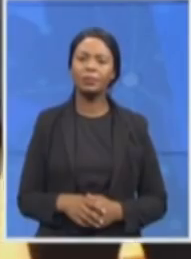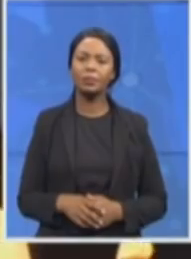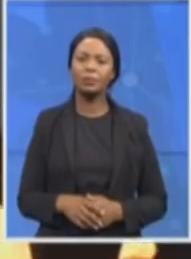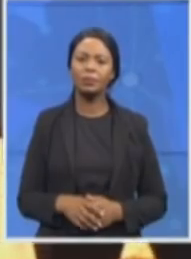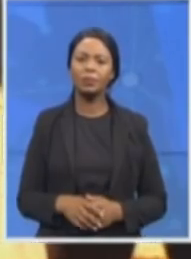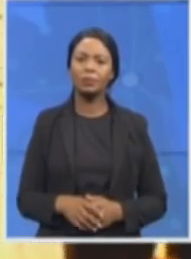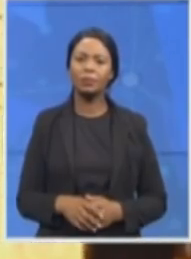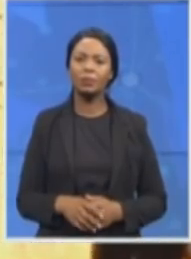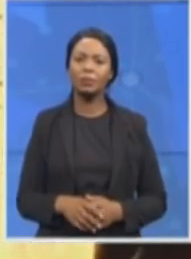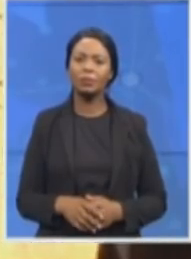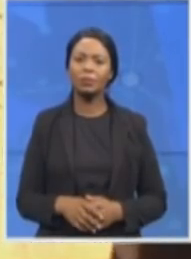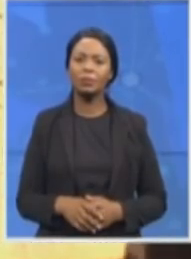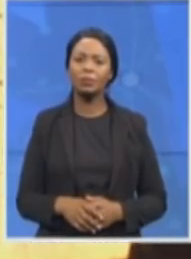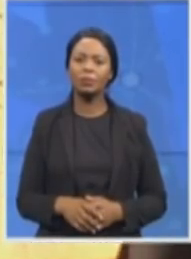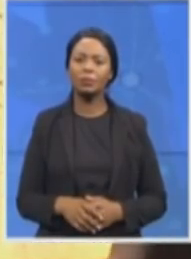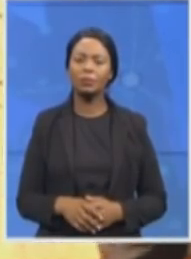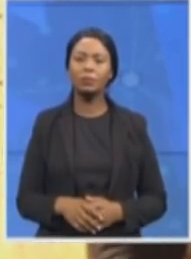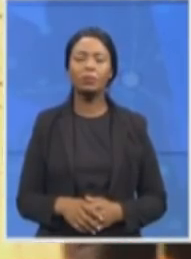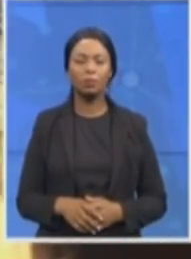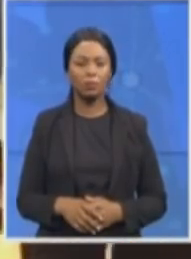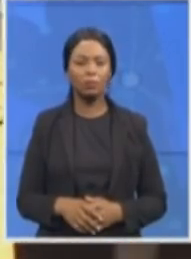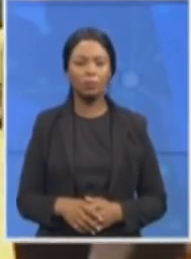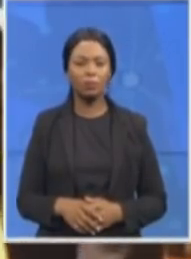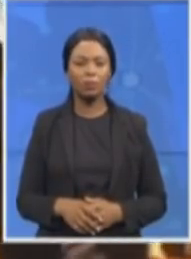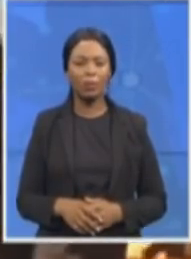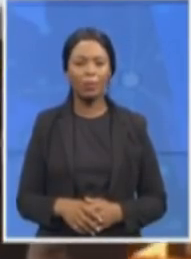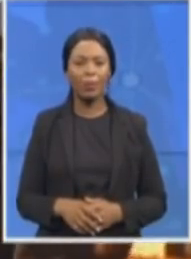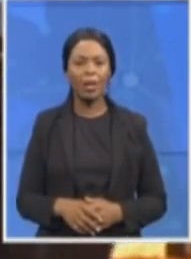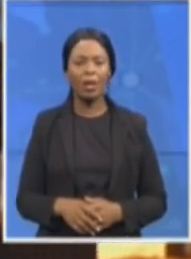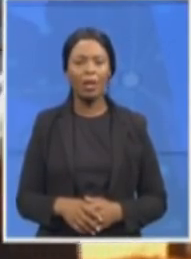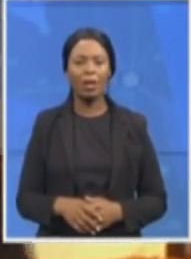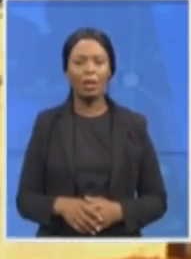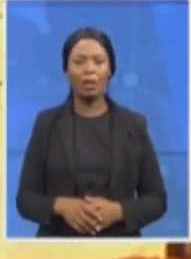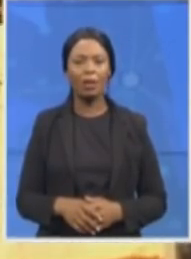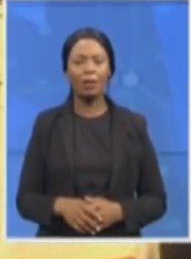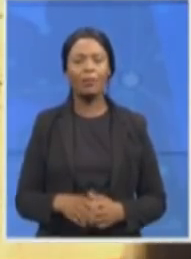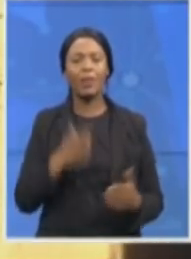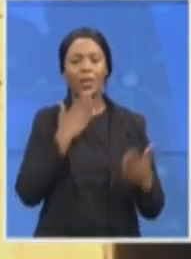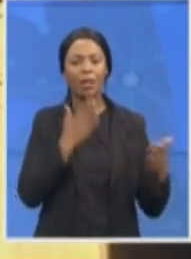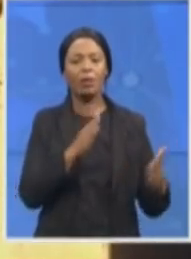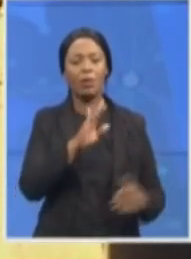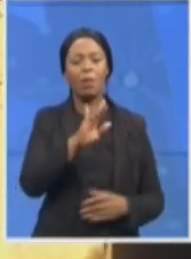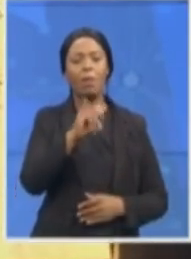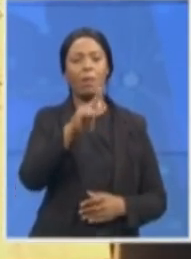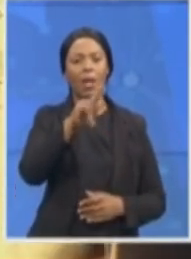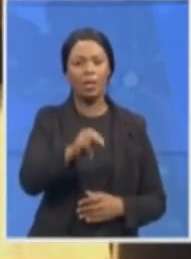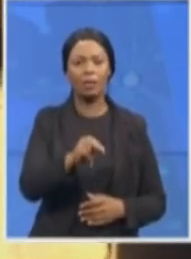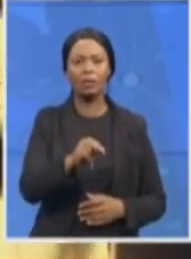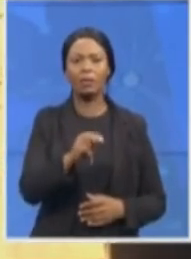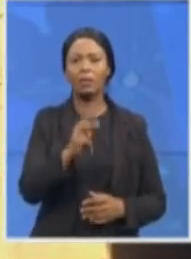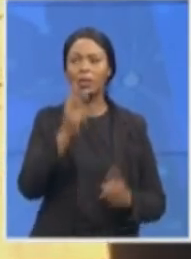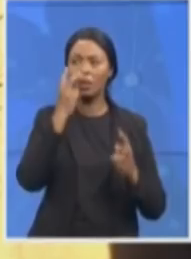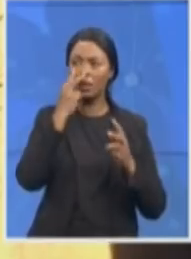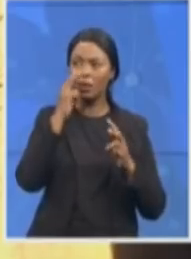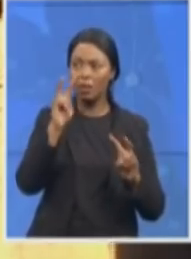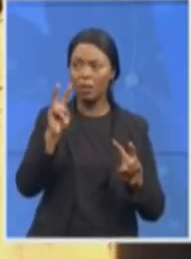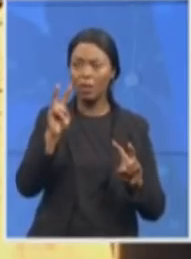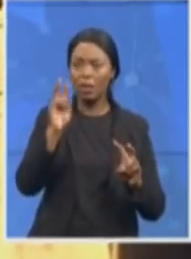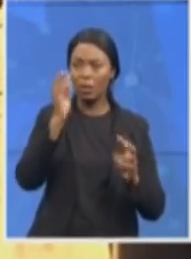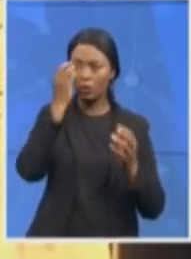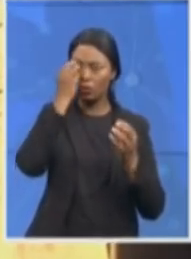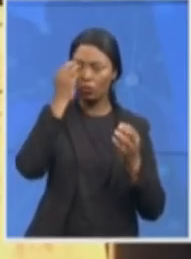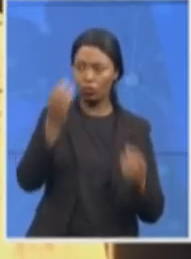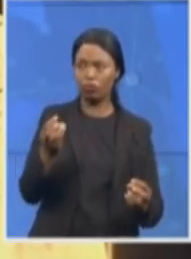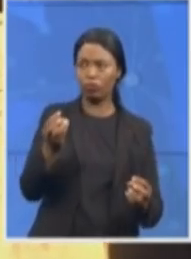Yeah, thanks so much, Blaine. What we saw here was quite shocking. I mean, on a Sunday afternoon, most families are at